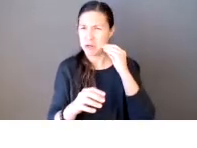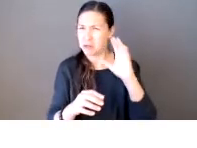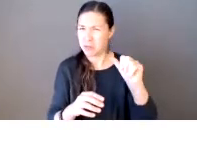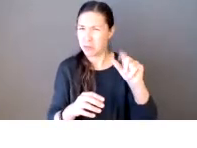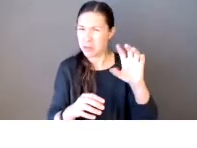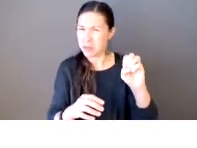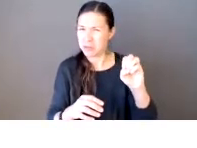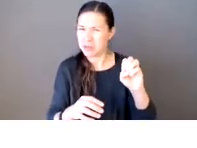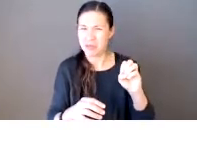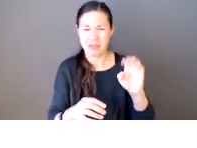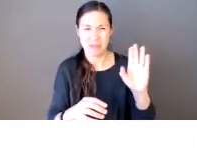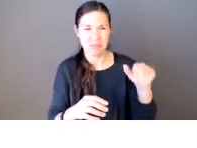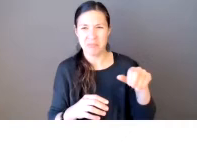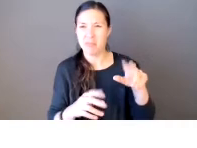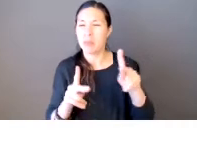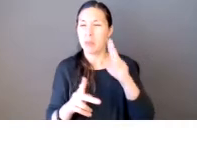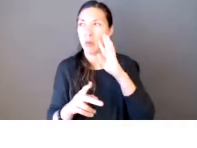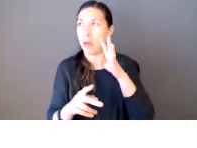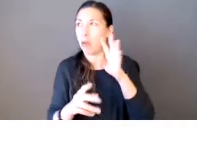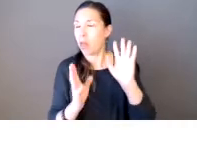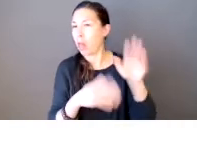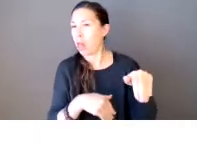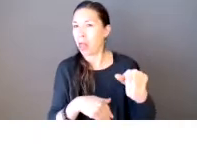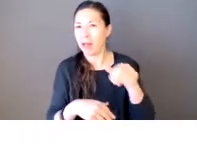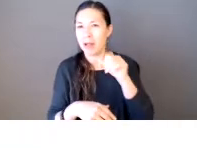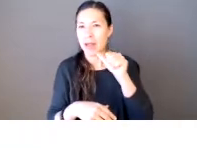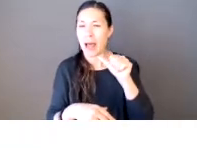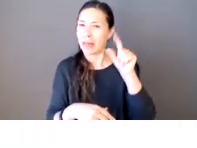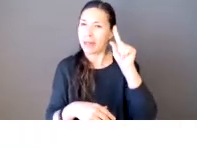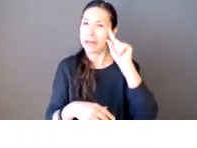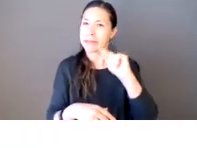any limitations we might have in protective.